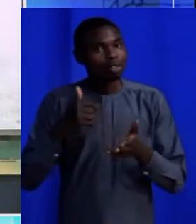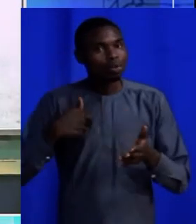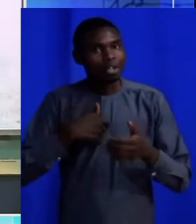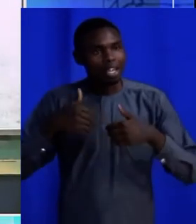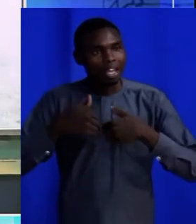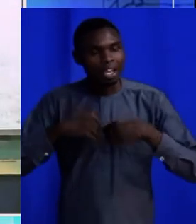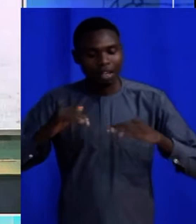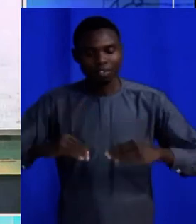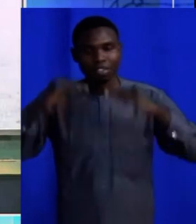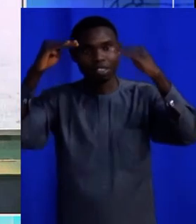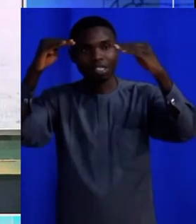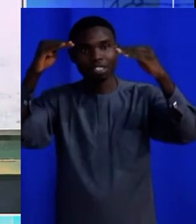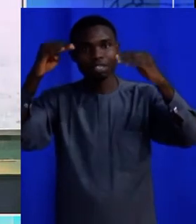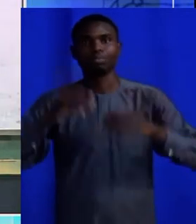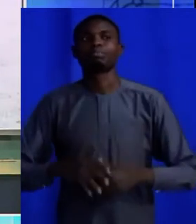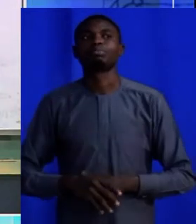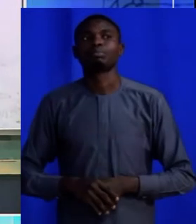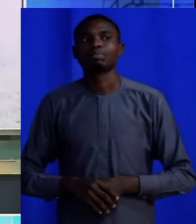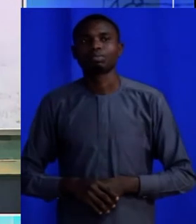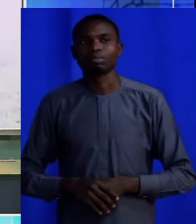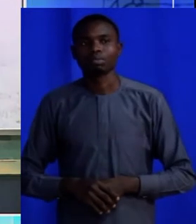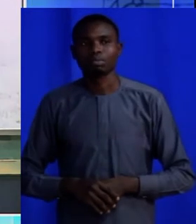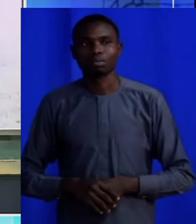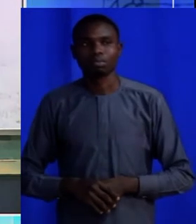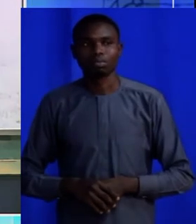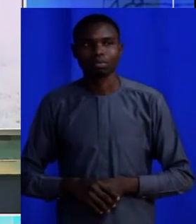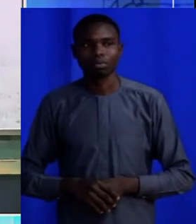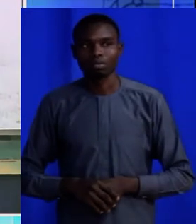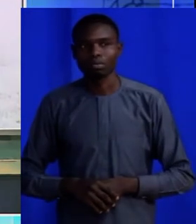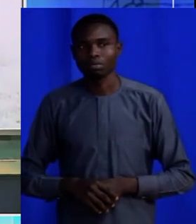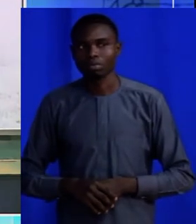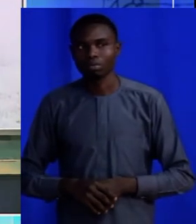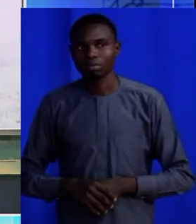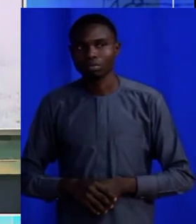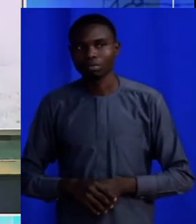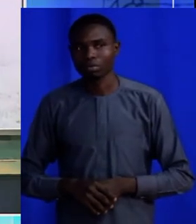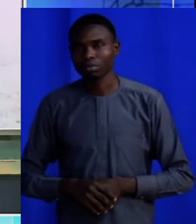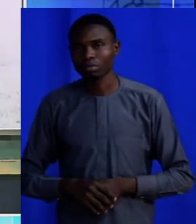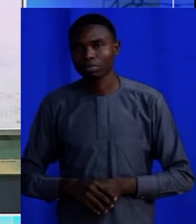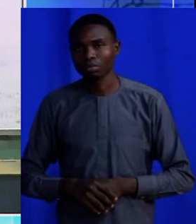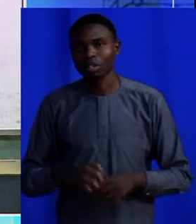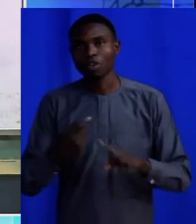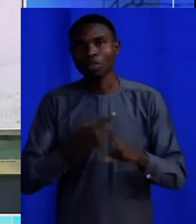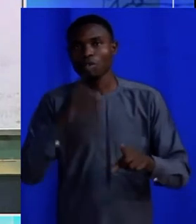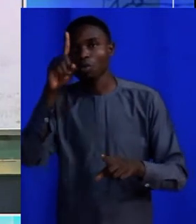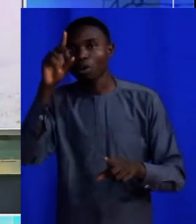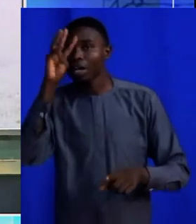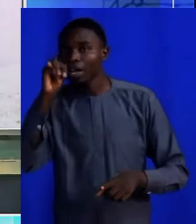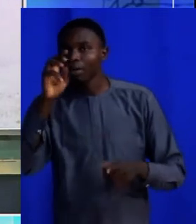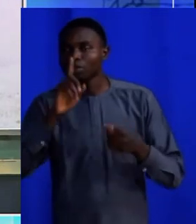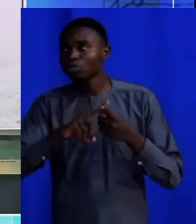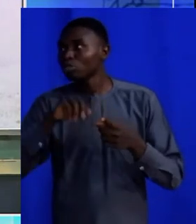So these are the importance of the advantages of